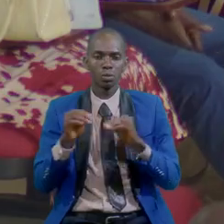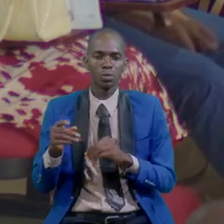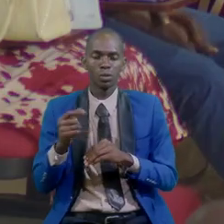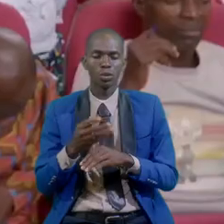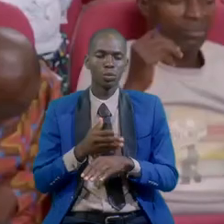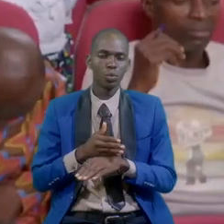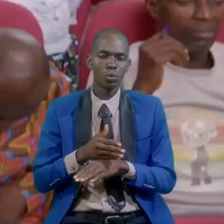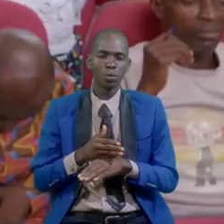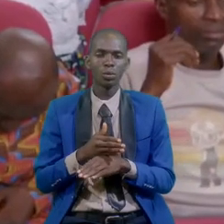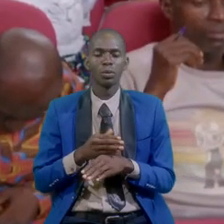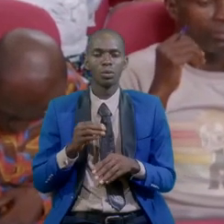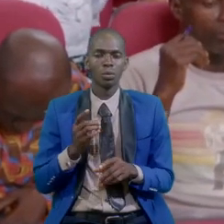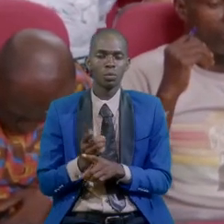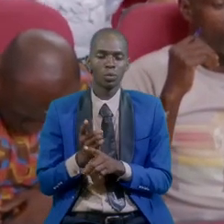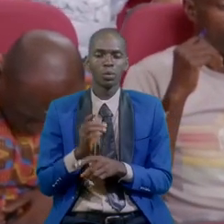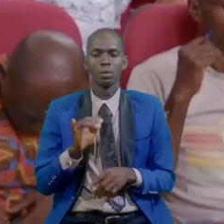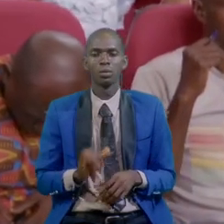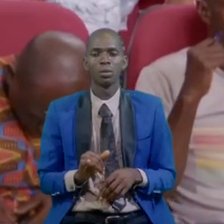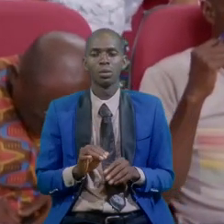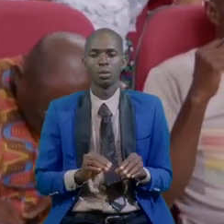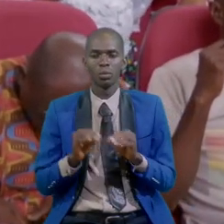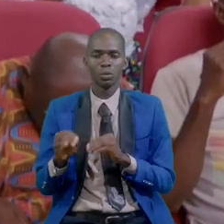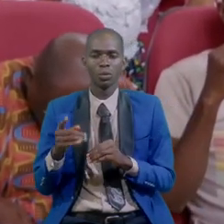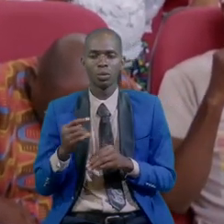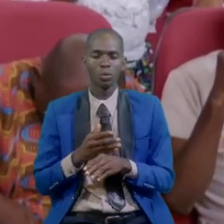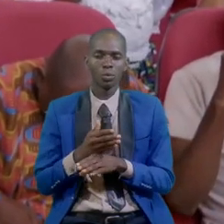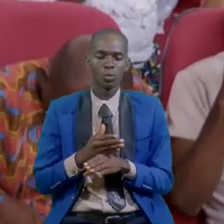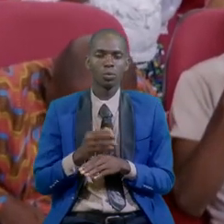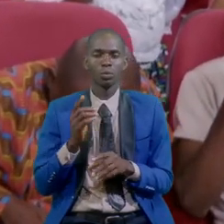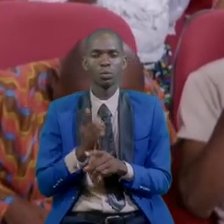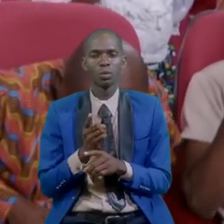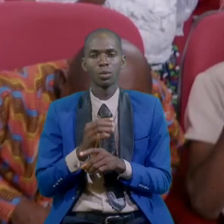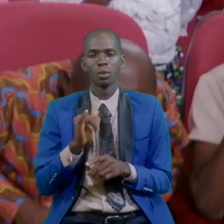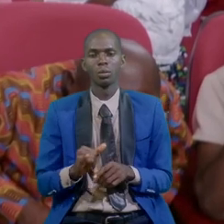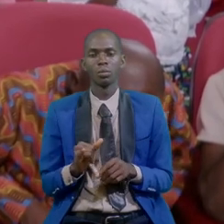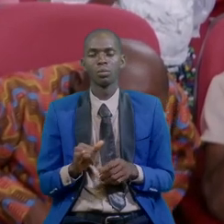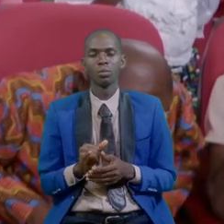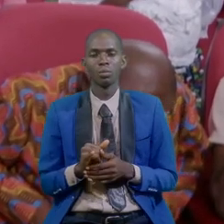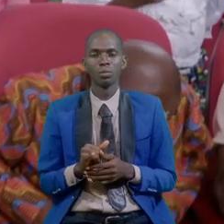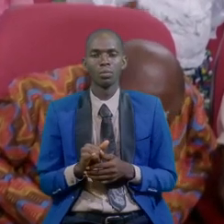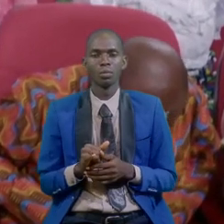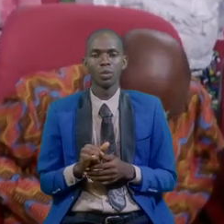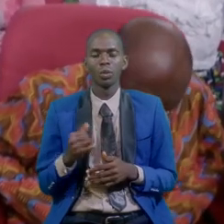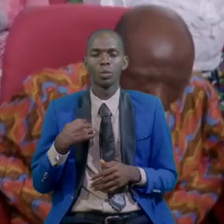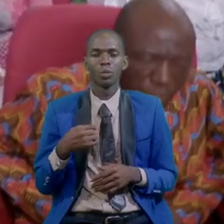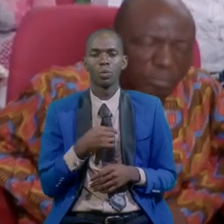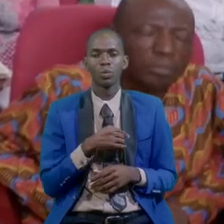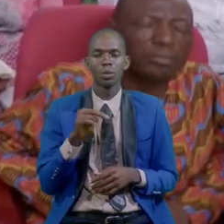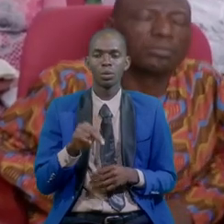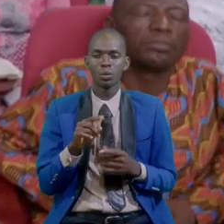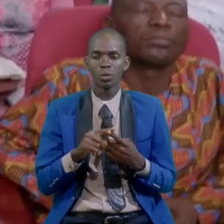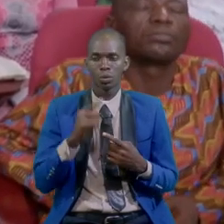in order. He put the service in order. You know, we need to think of